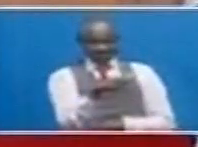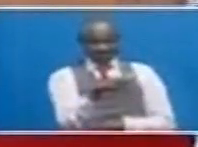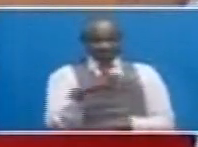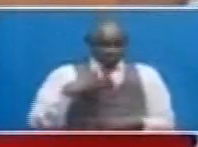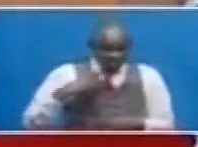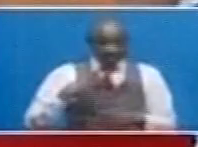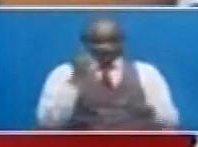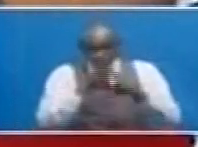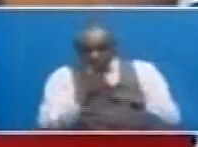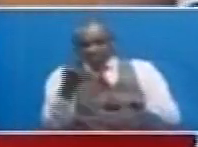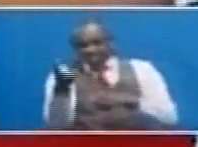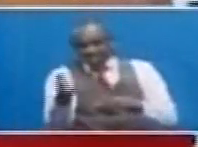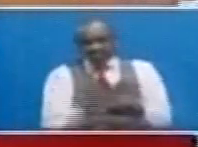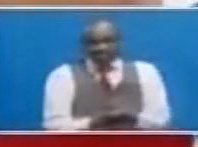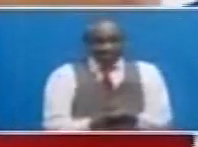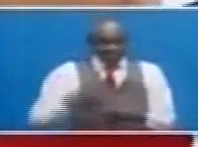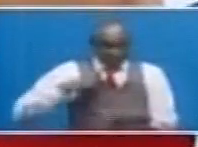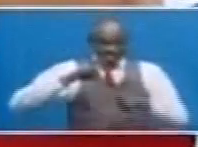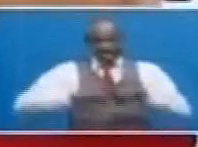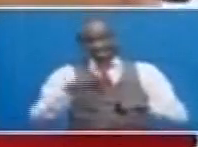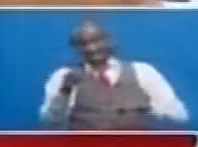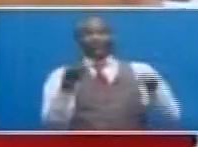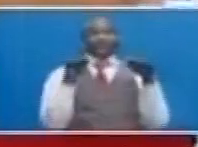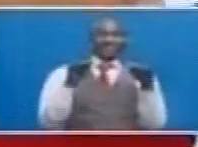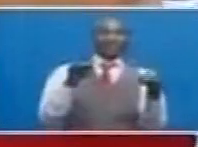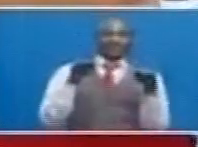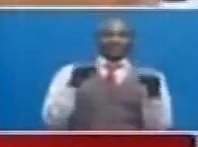He'd bring his tools. We'd be sitting there waiting.